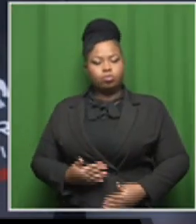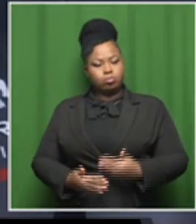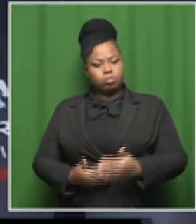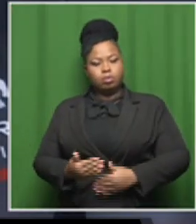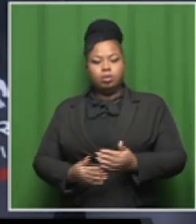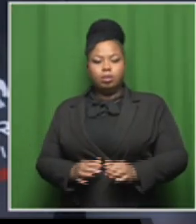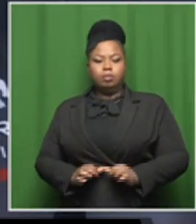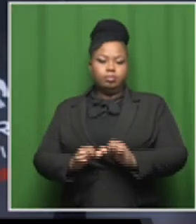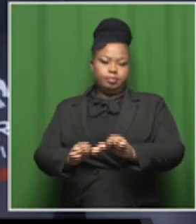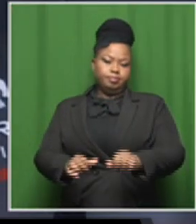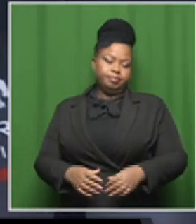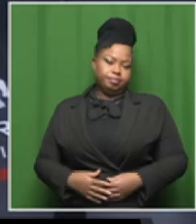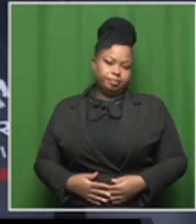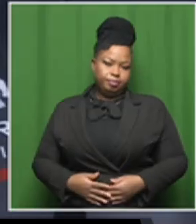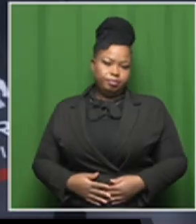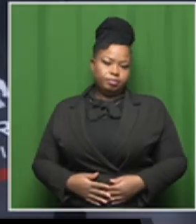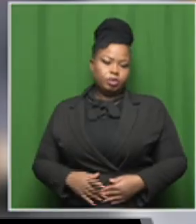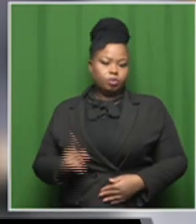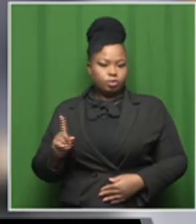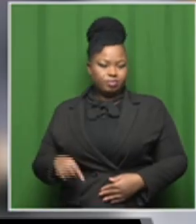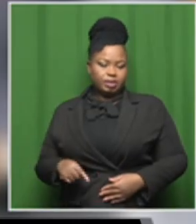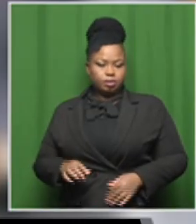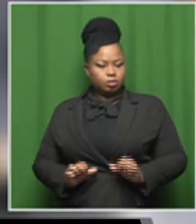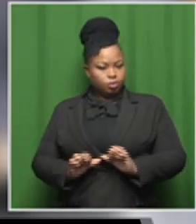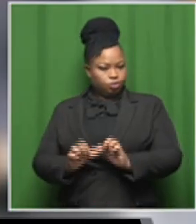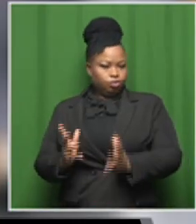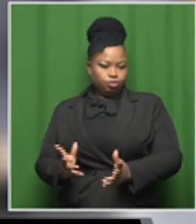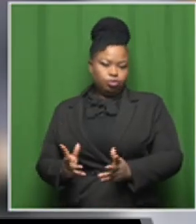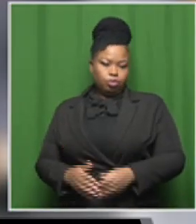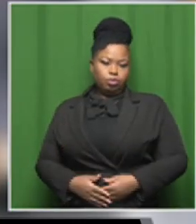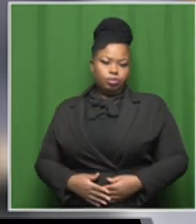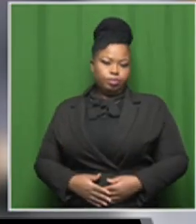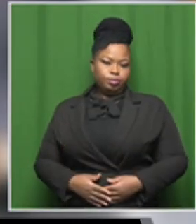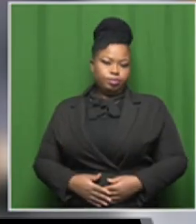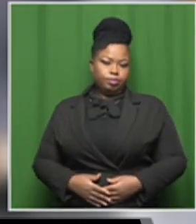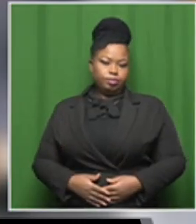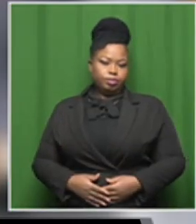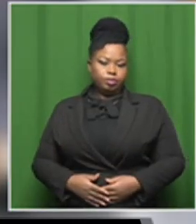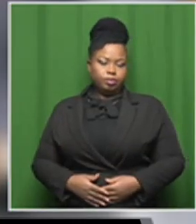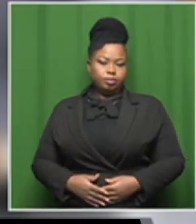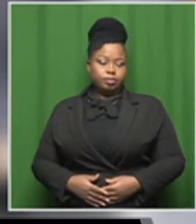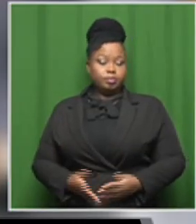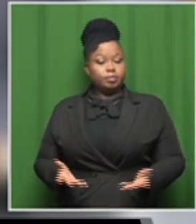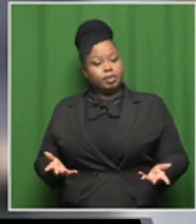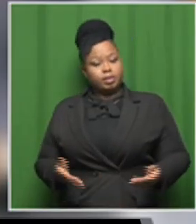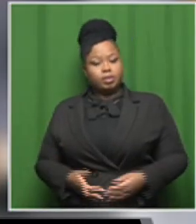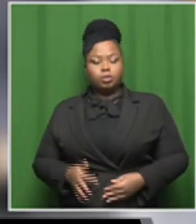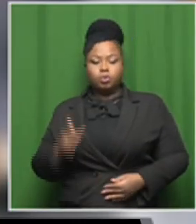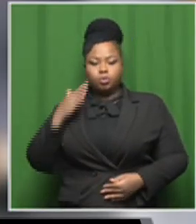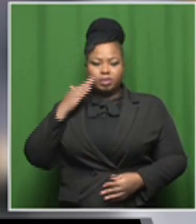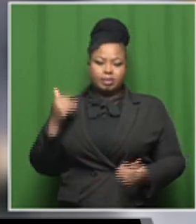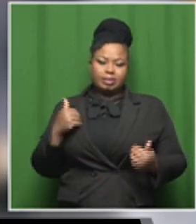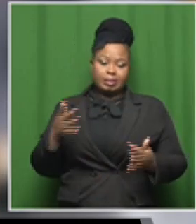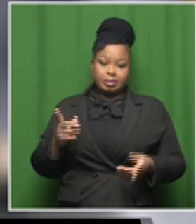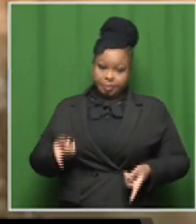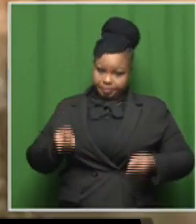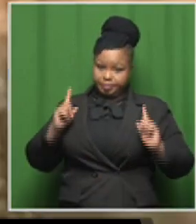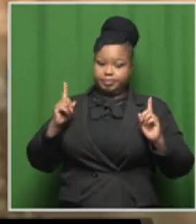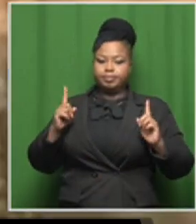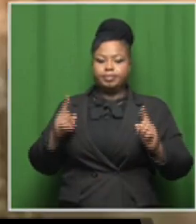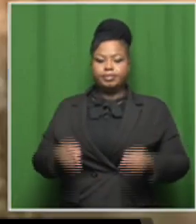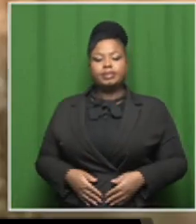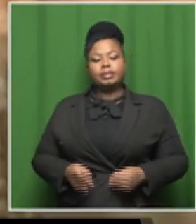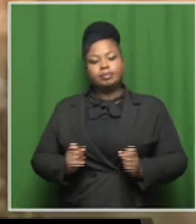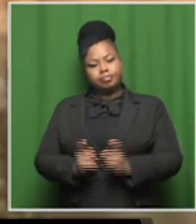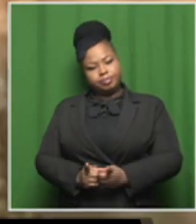just go and go. You also just have to push through the pain and the normal stuff. Obviously, when it starts becoming dangerous